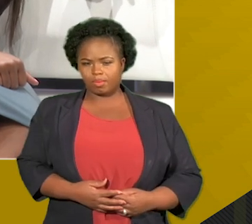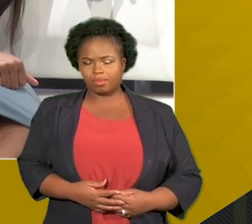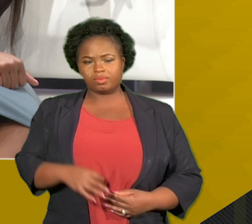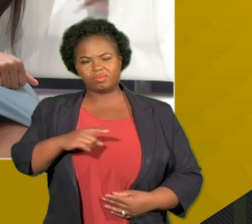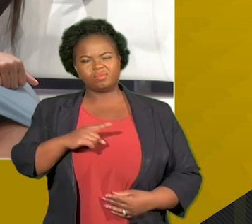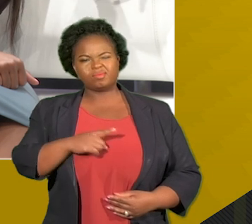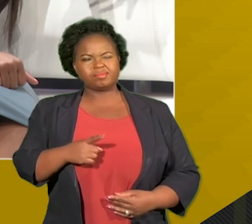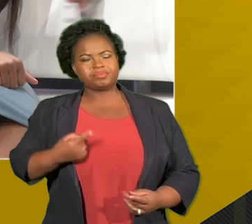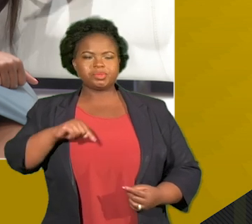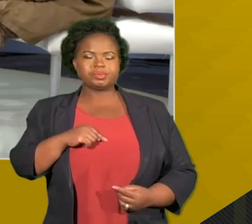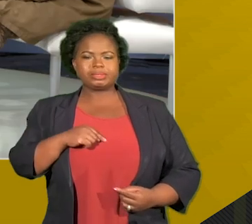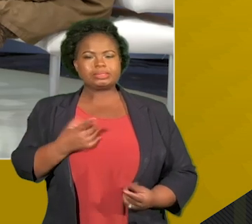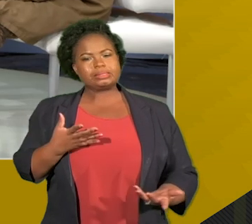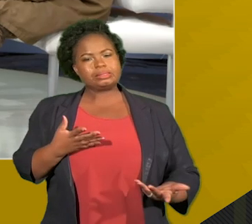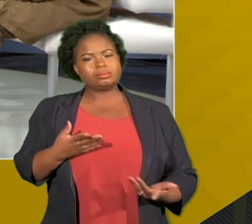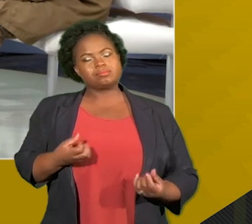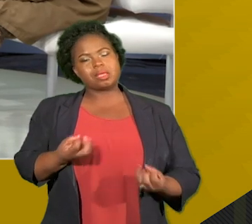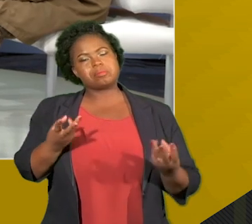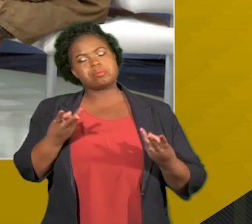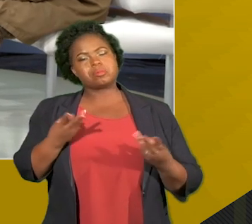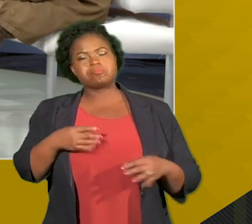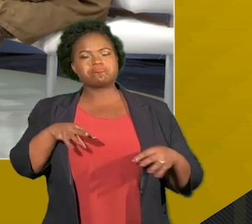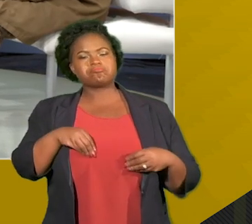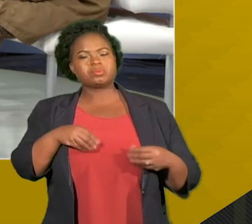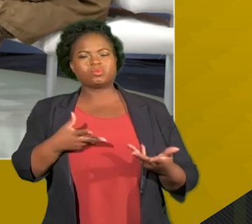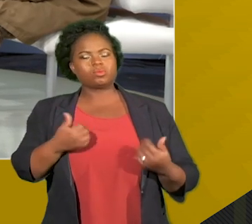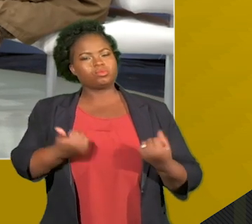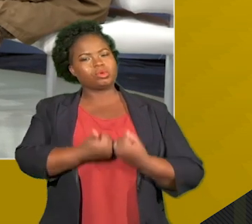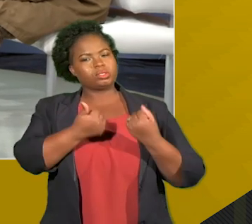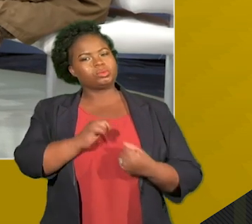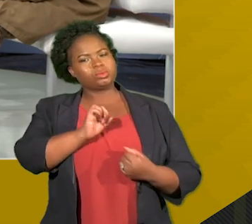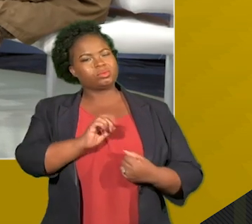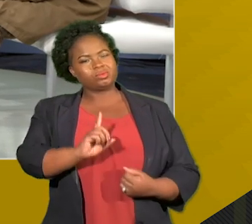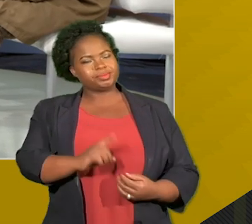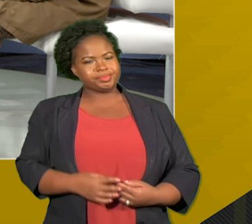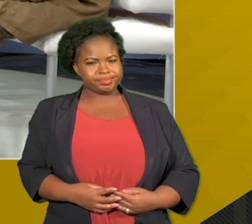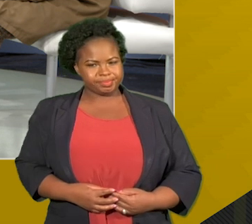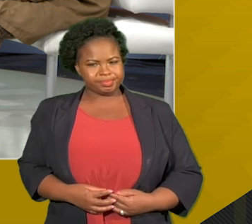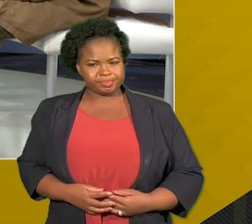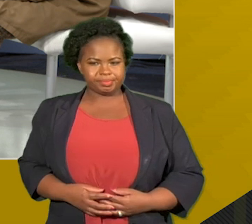is one of those things that really accept a little bit more easier. The challenges to how as a graphic designer again.